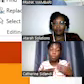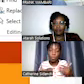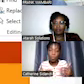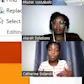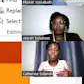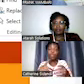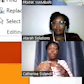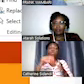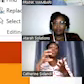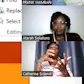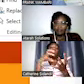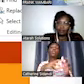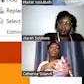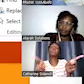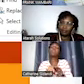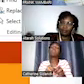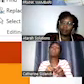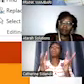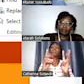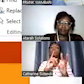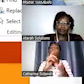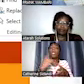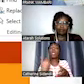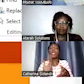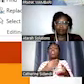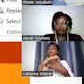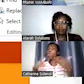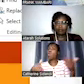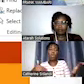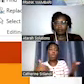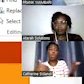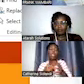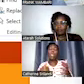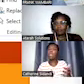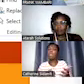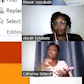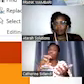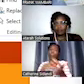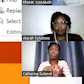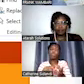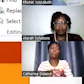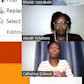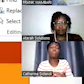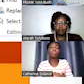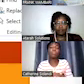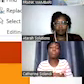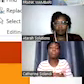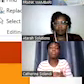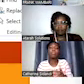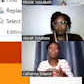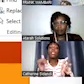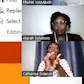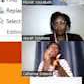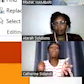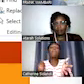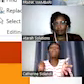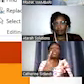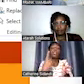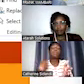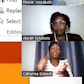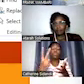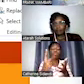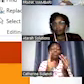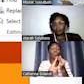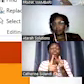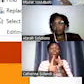way. So we are all going through one situation to another. That's number one. Number two